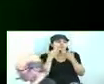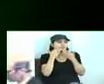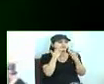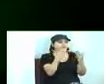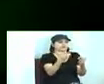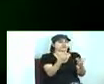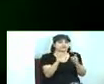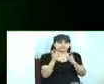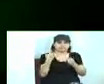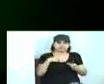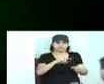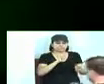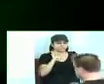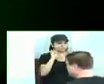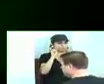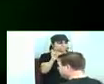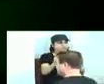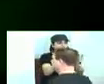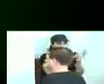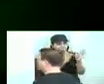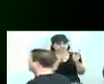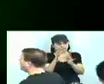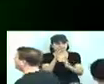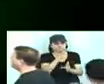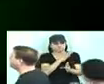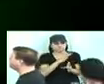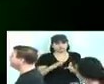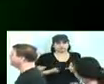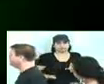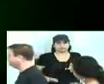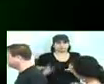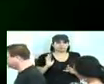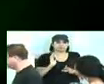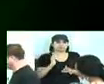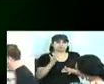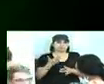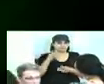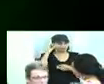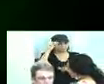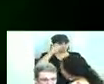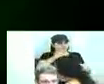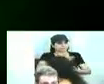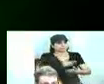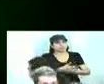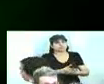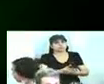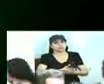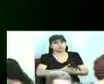Given Jesus Christ the